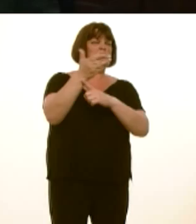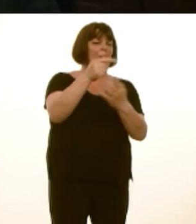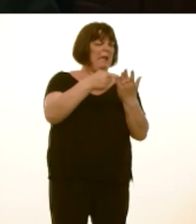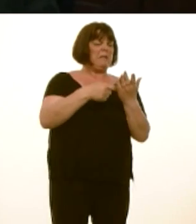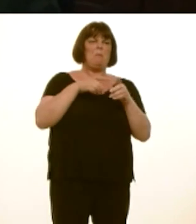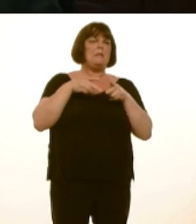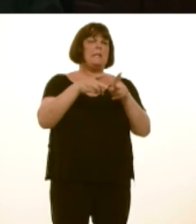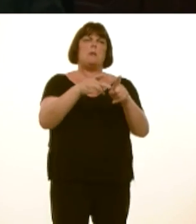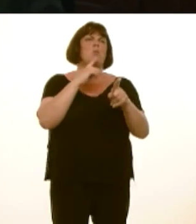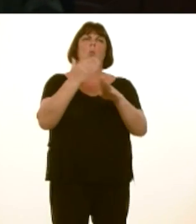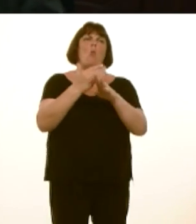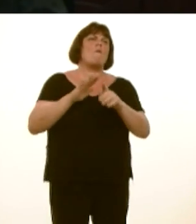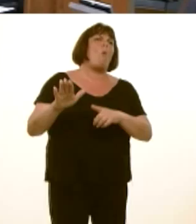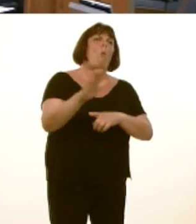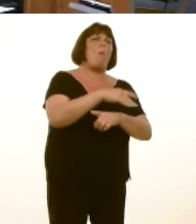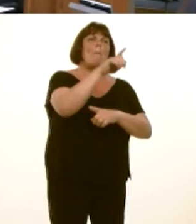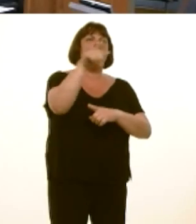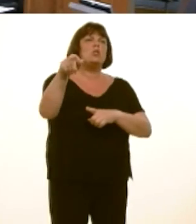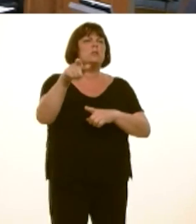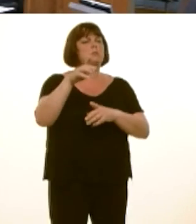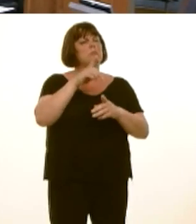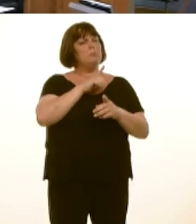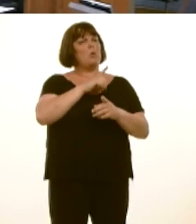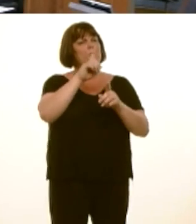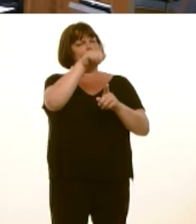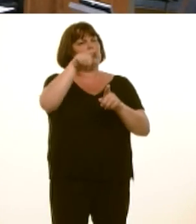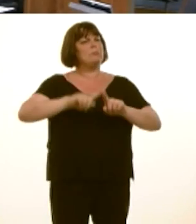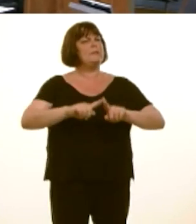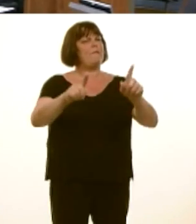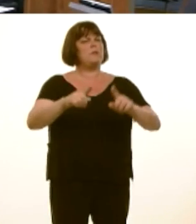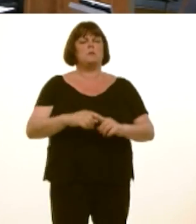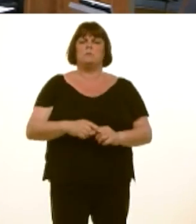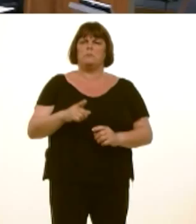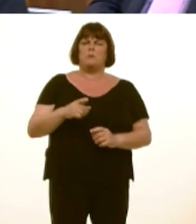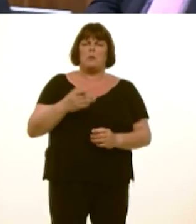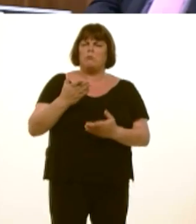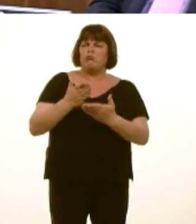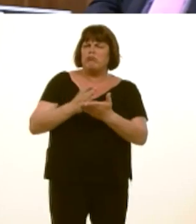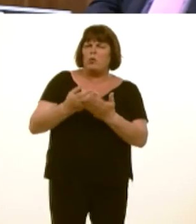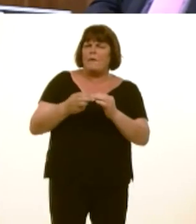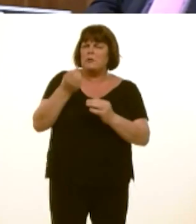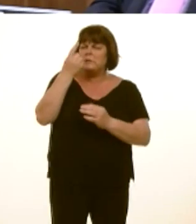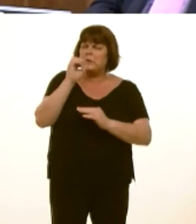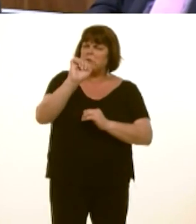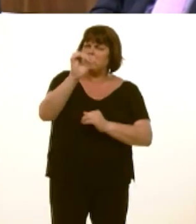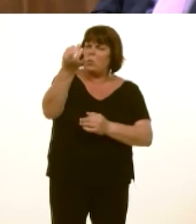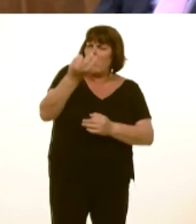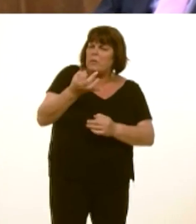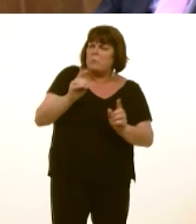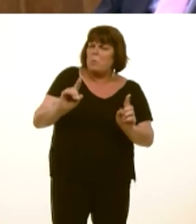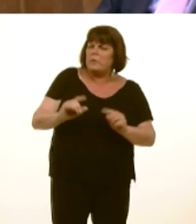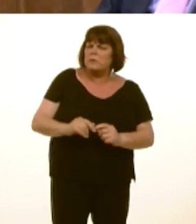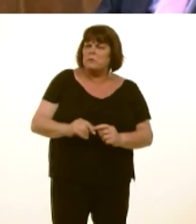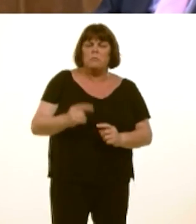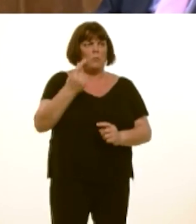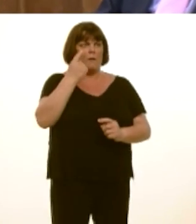we cannot have a tailor-made patient? Thank you. Yeah. I'm not sure I understood the question, but I mean, if we look at our